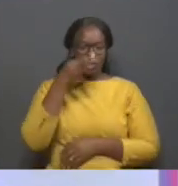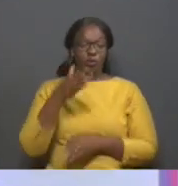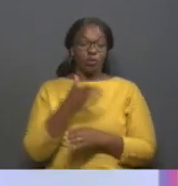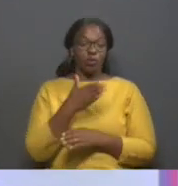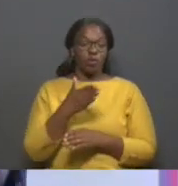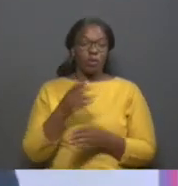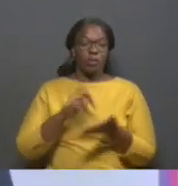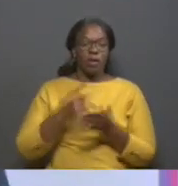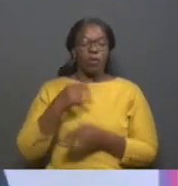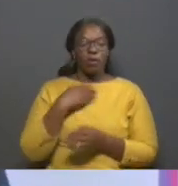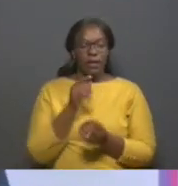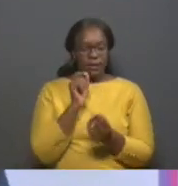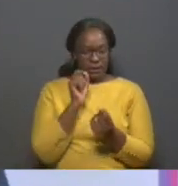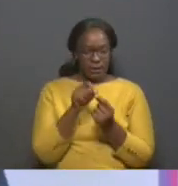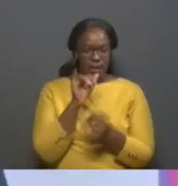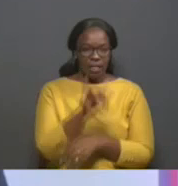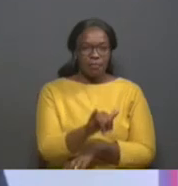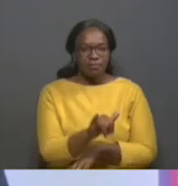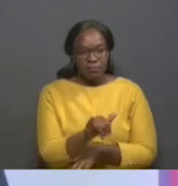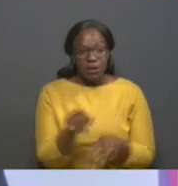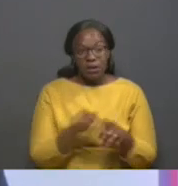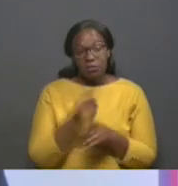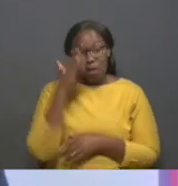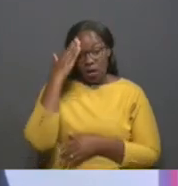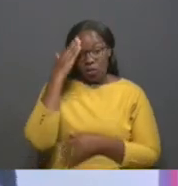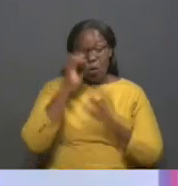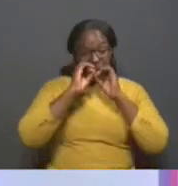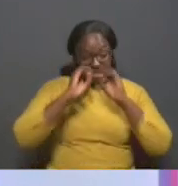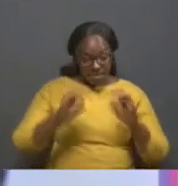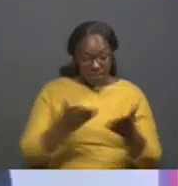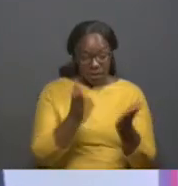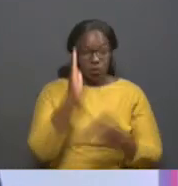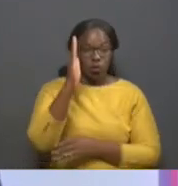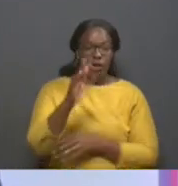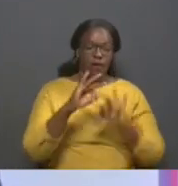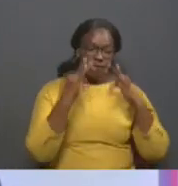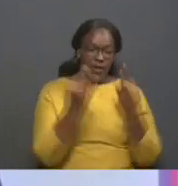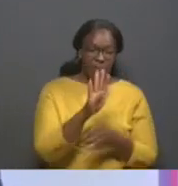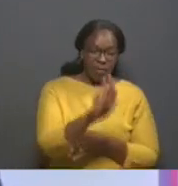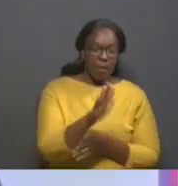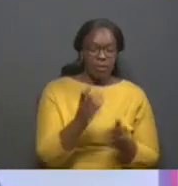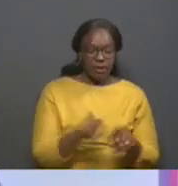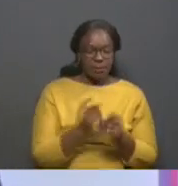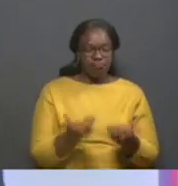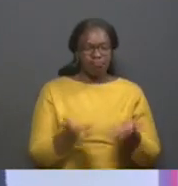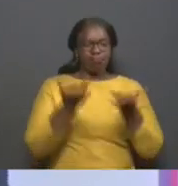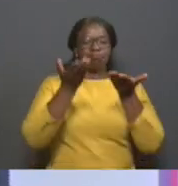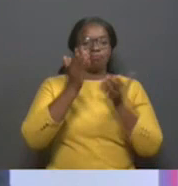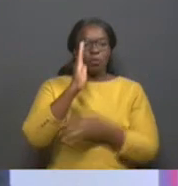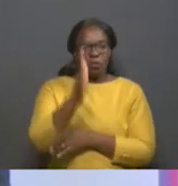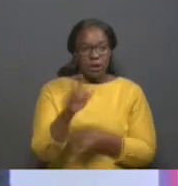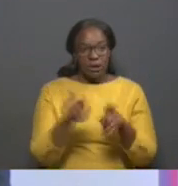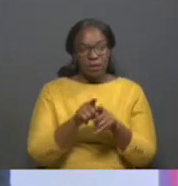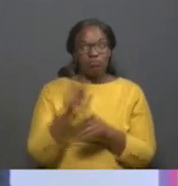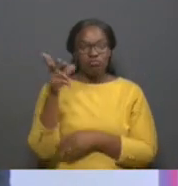be doing exactly that. And I know that you will be blessed. Your family will be edified. We'll also listen to